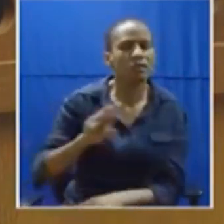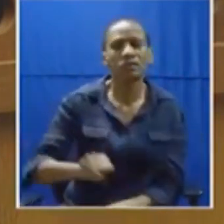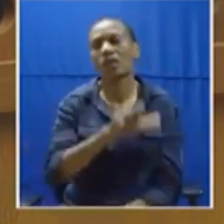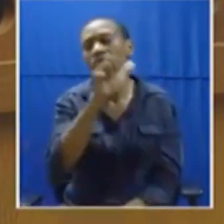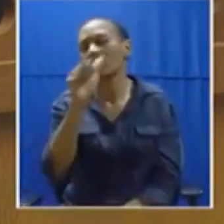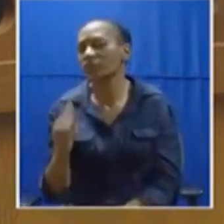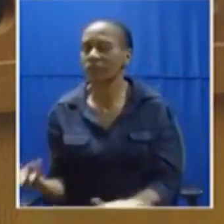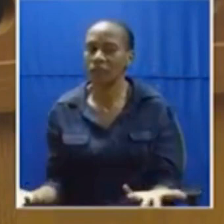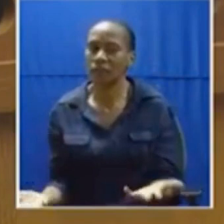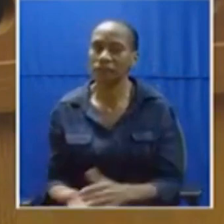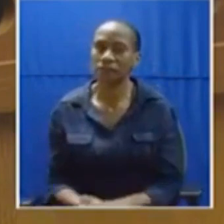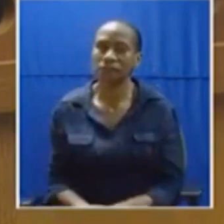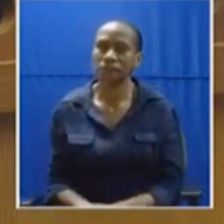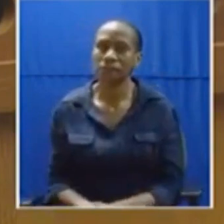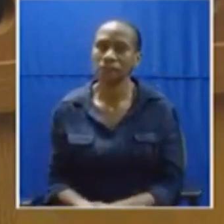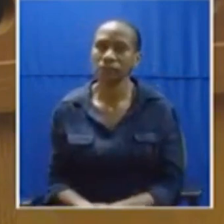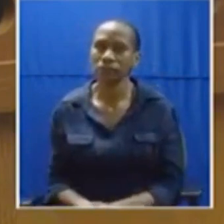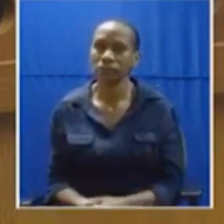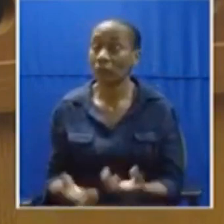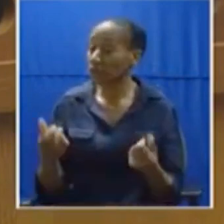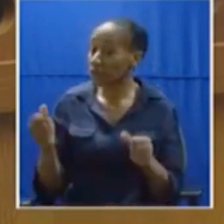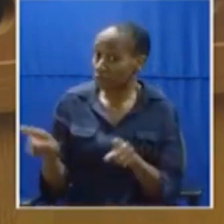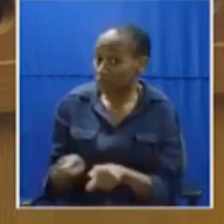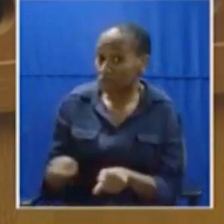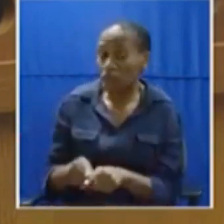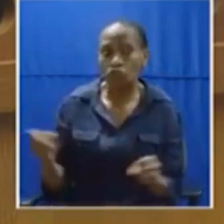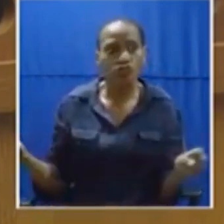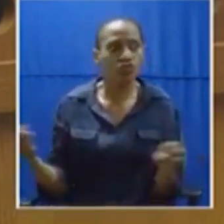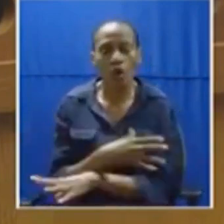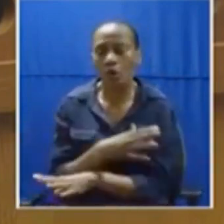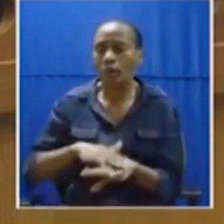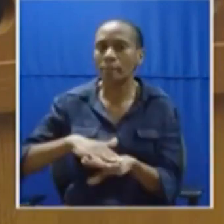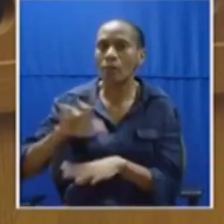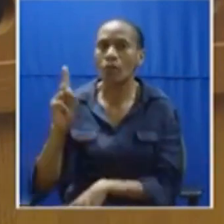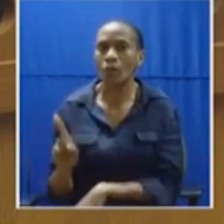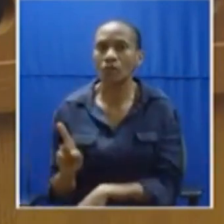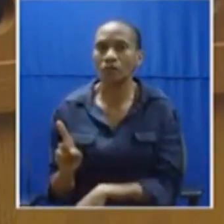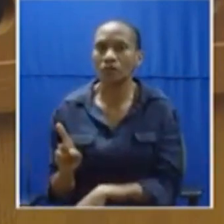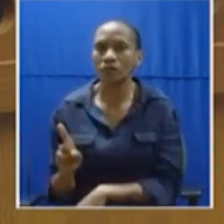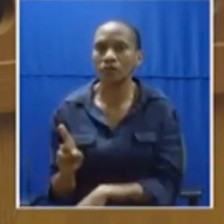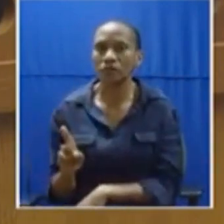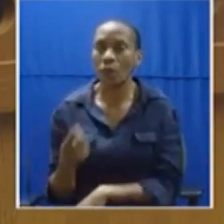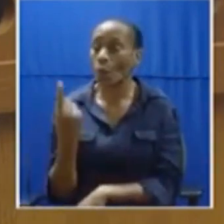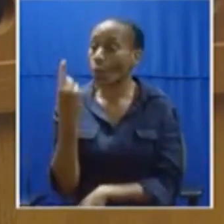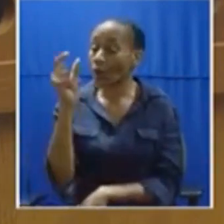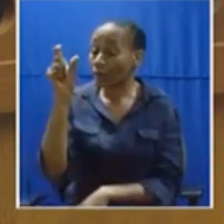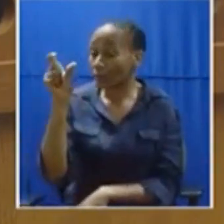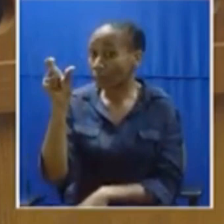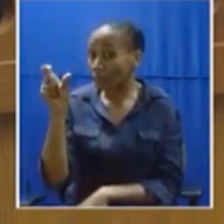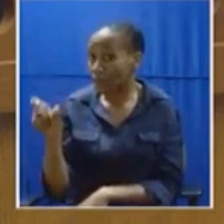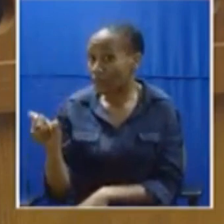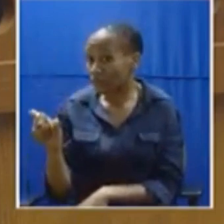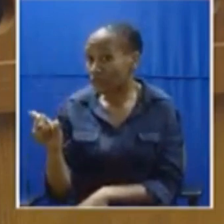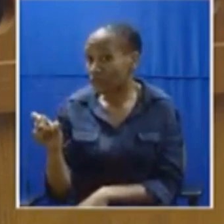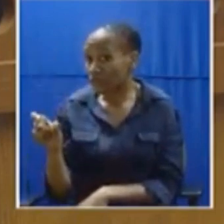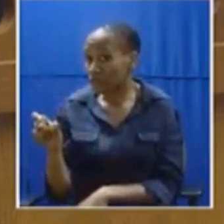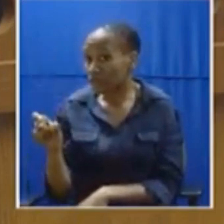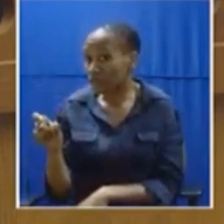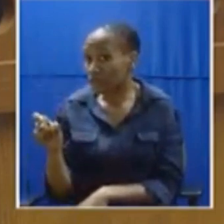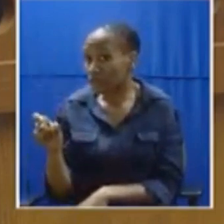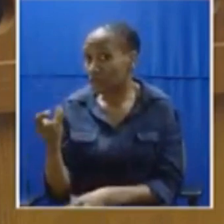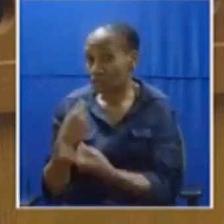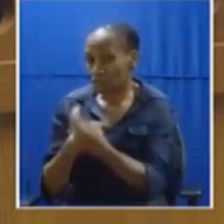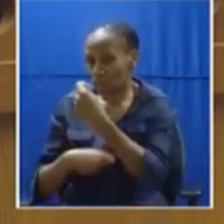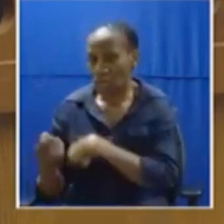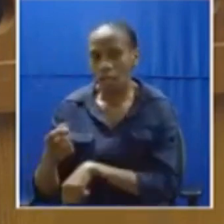country. And probably the most shocking of all, not one single person is behind bars for attempting to sell off our country